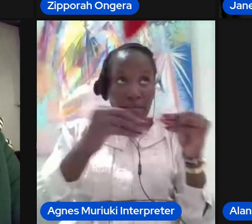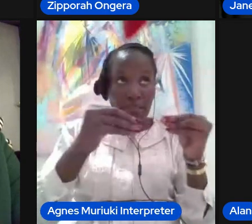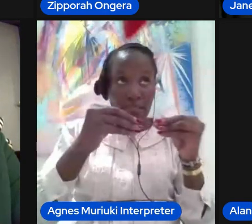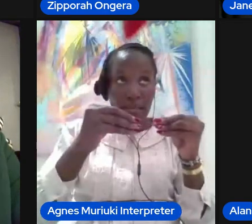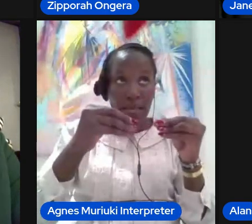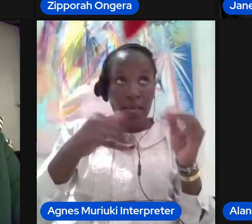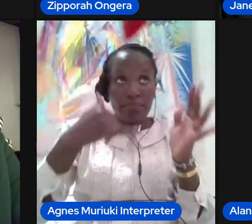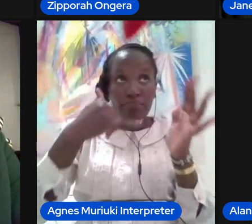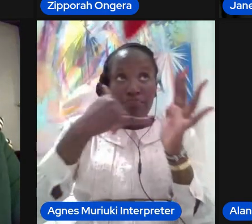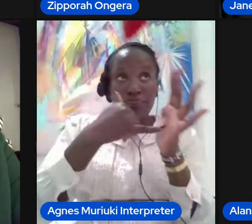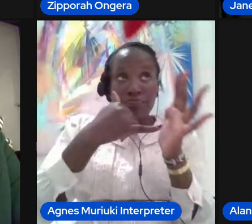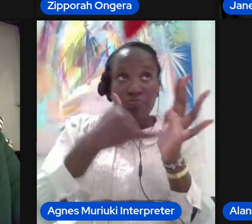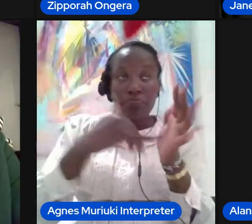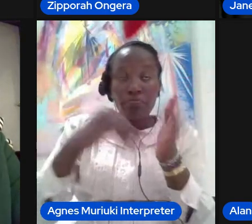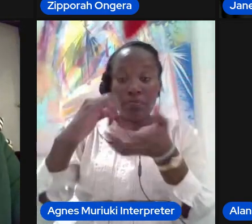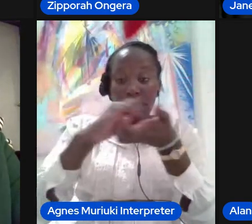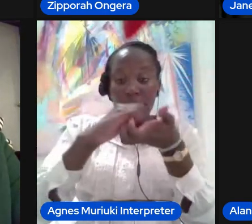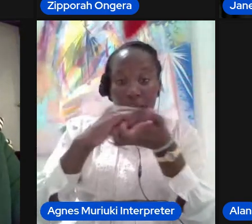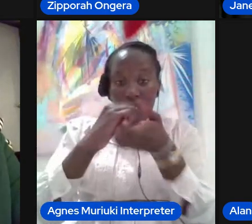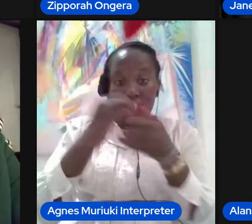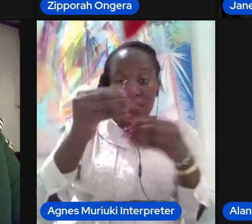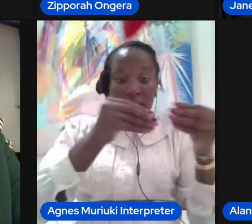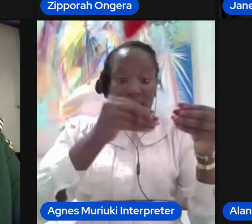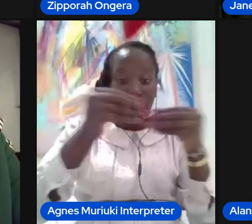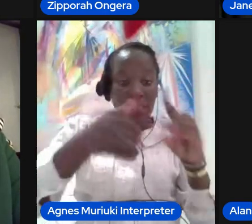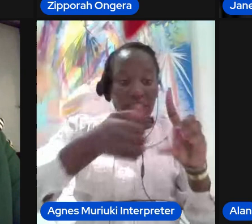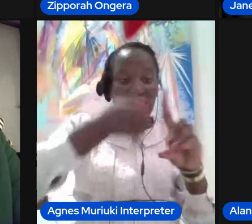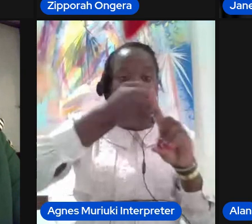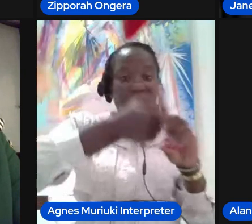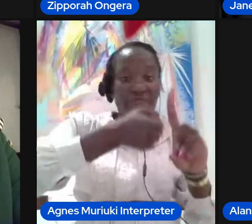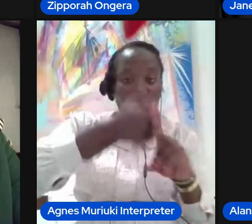measurable disability advocacy content?